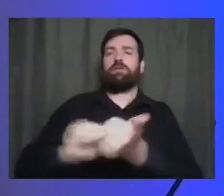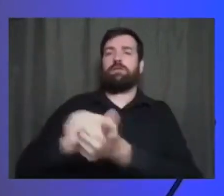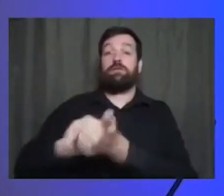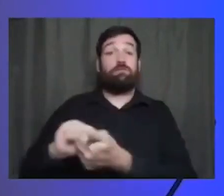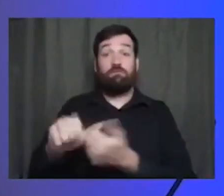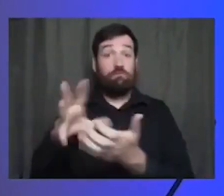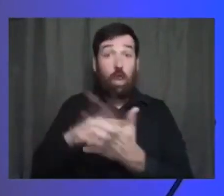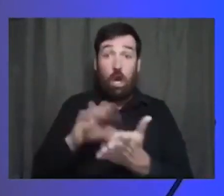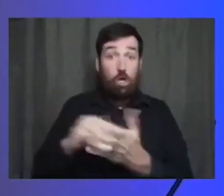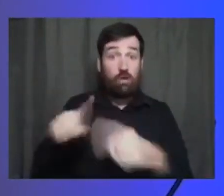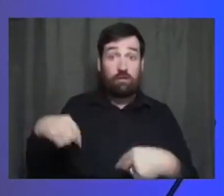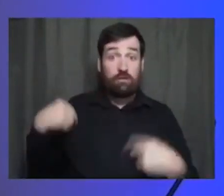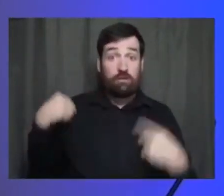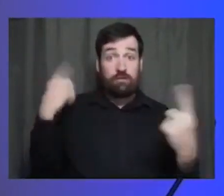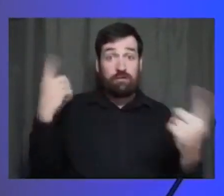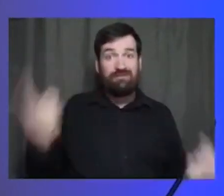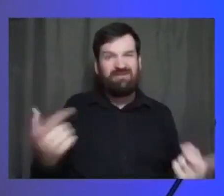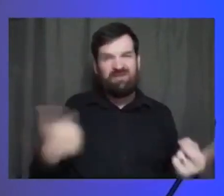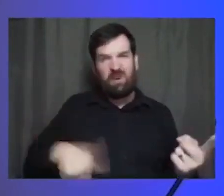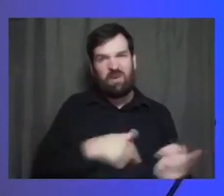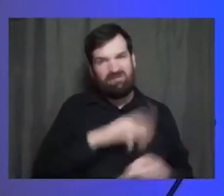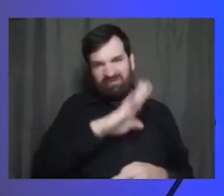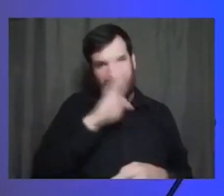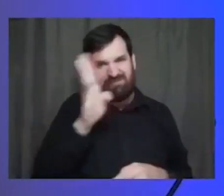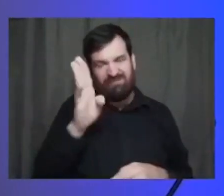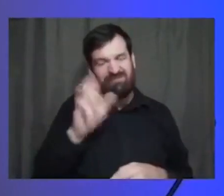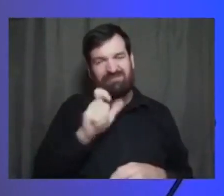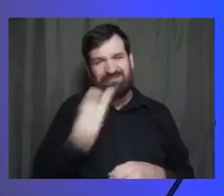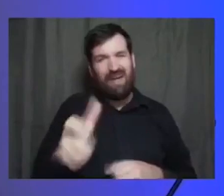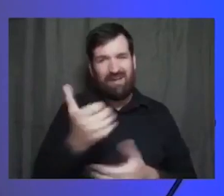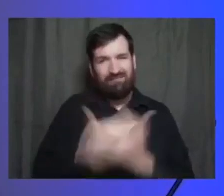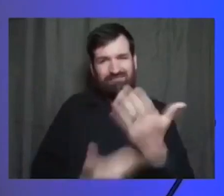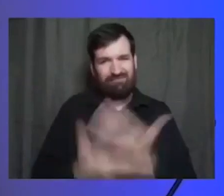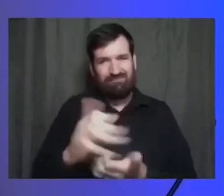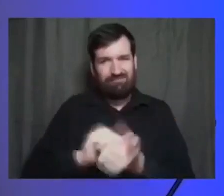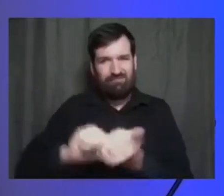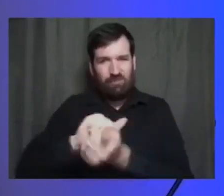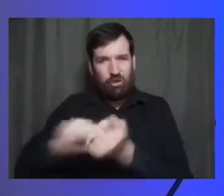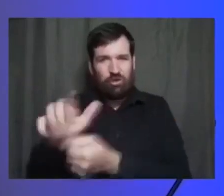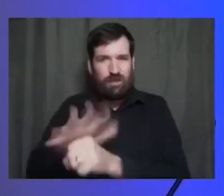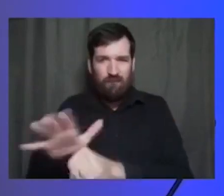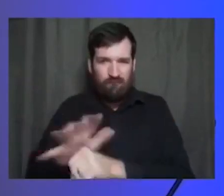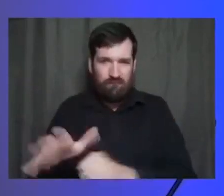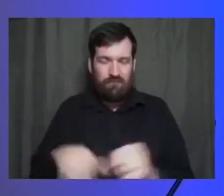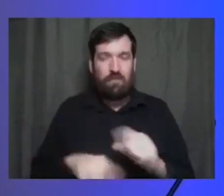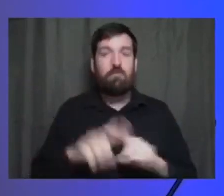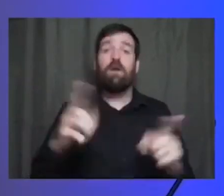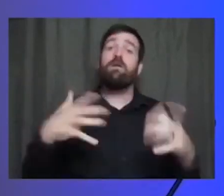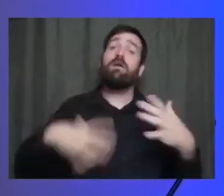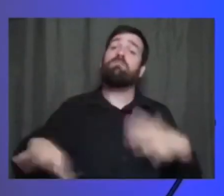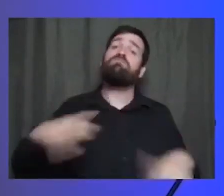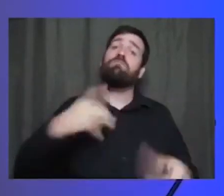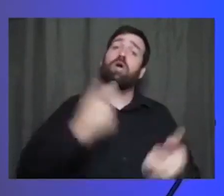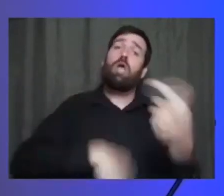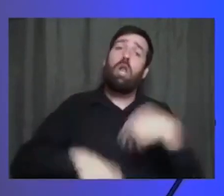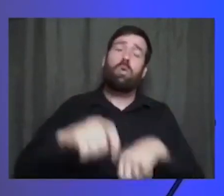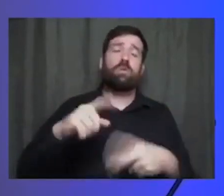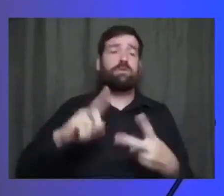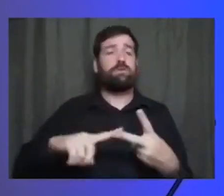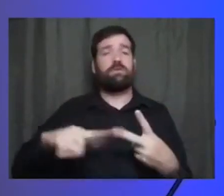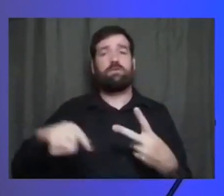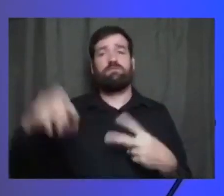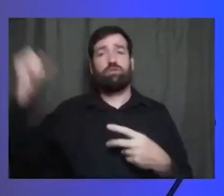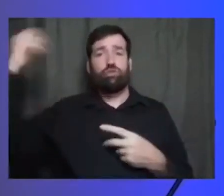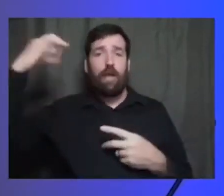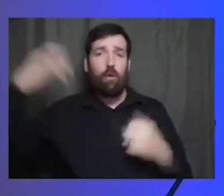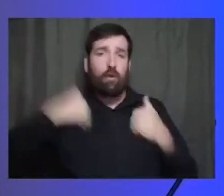is that none of us probably washed our hands enough prior to the pandemic. Yep. But changing their clothes or taking a shower right after is not necessary. The